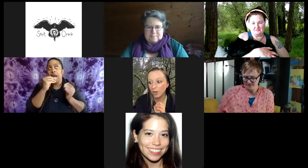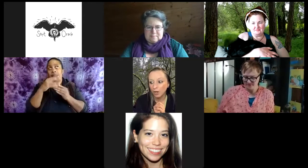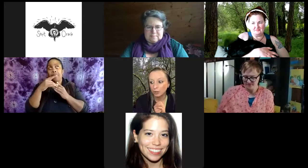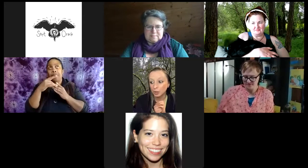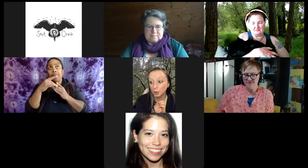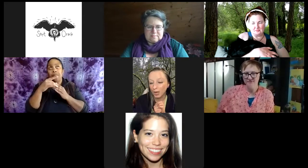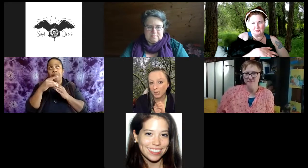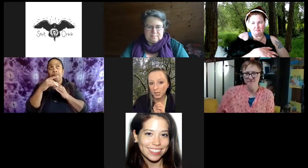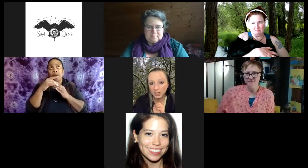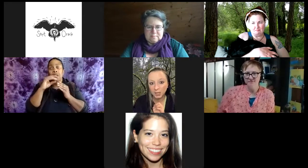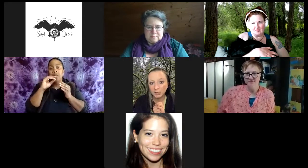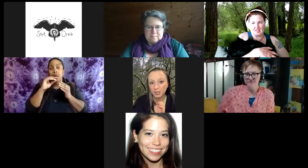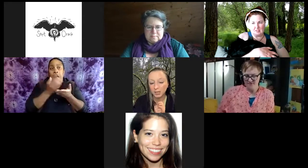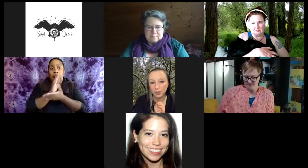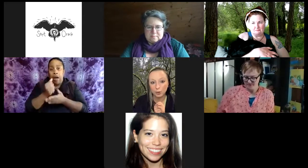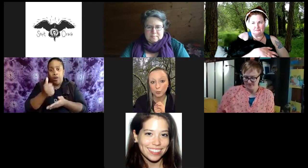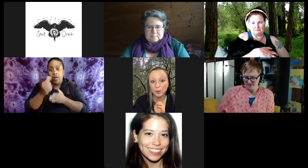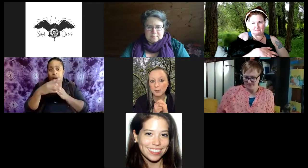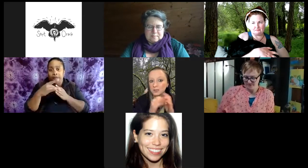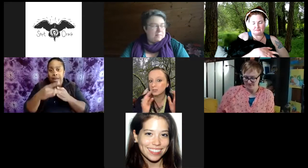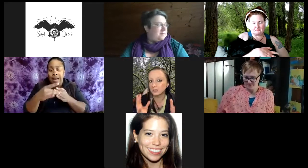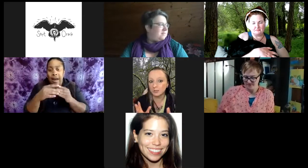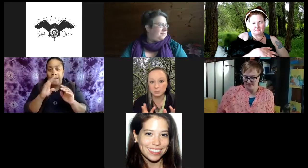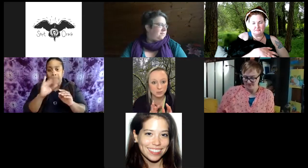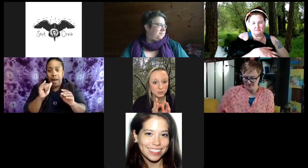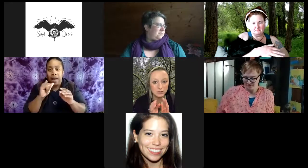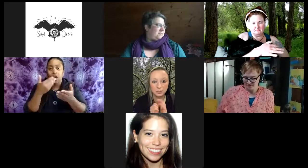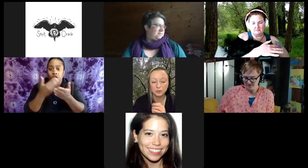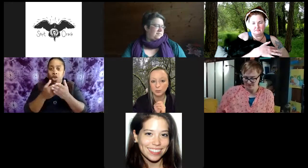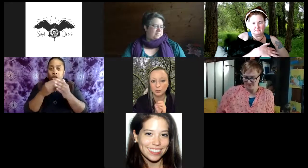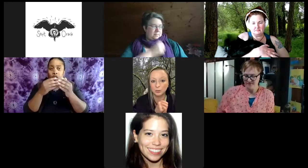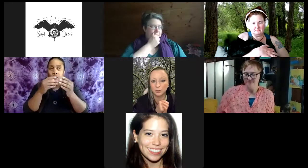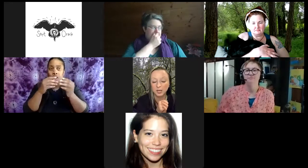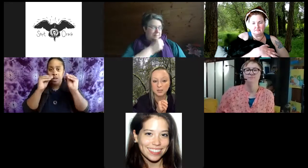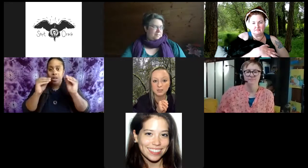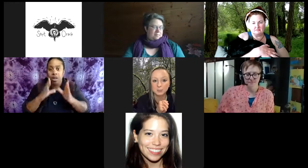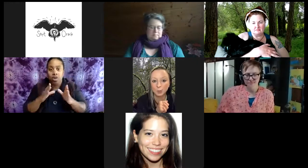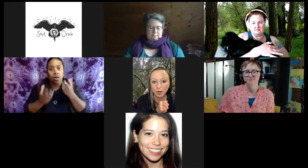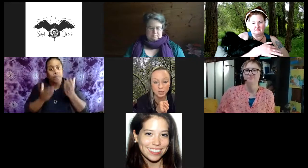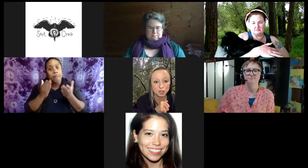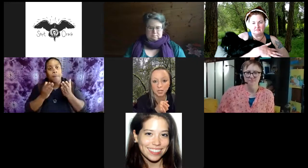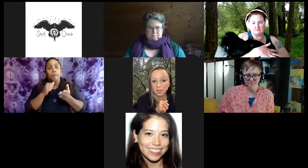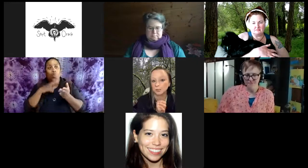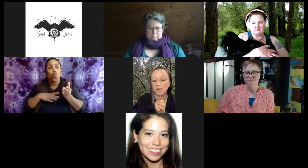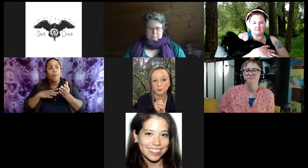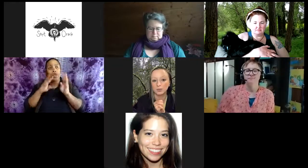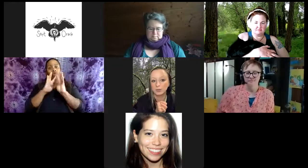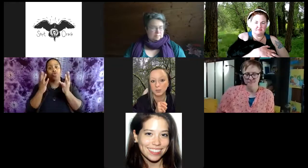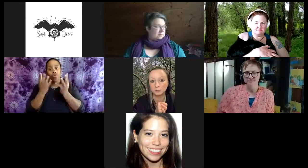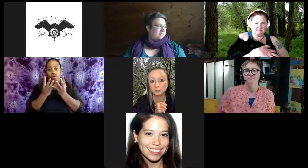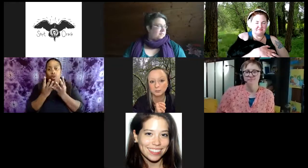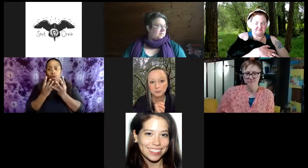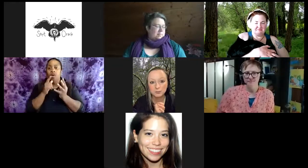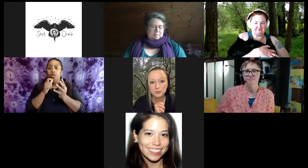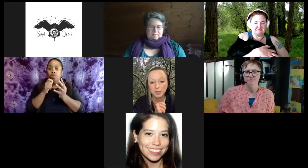in joining like other women's circles who can explore and share plant